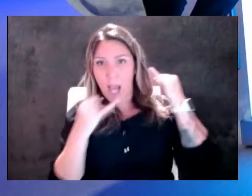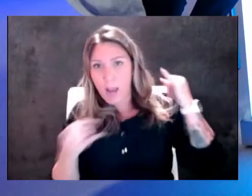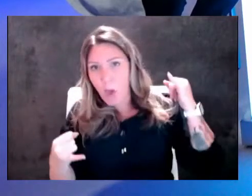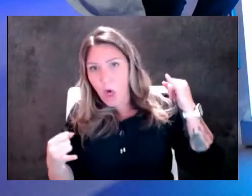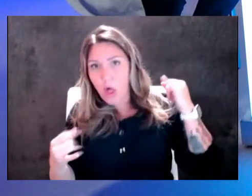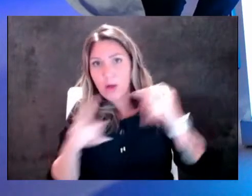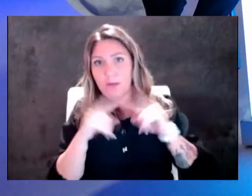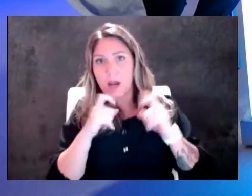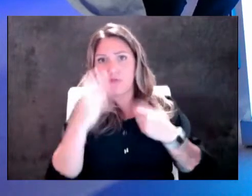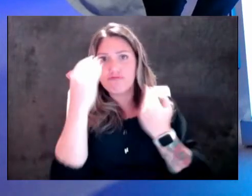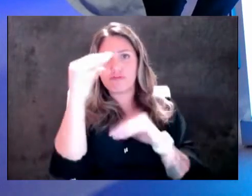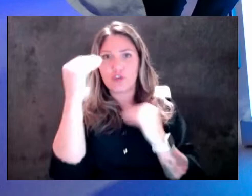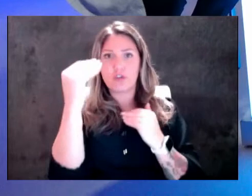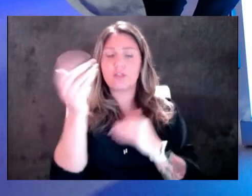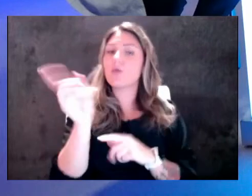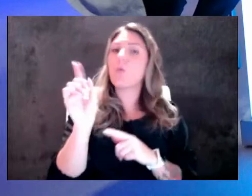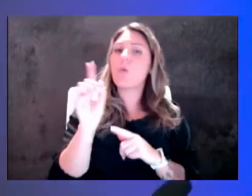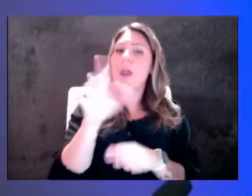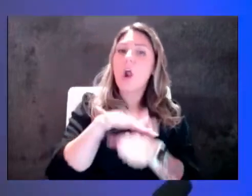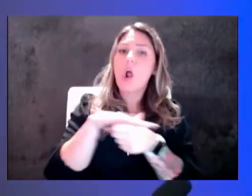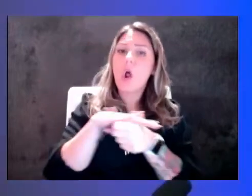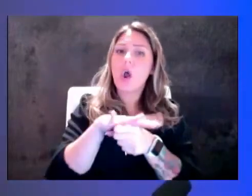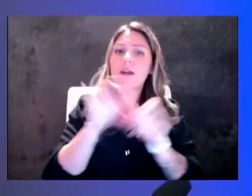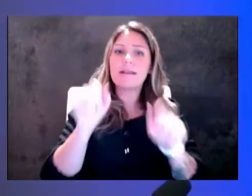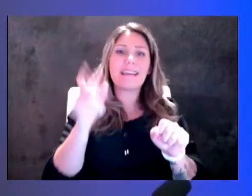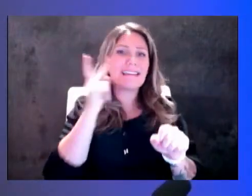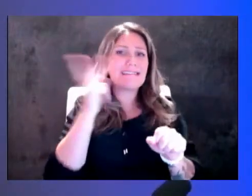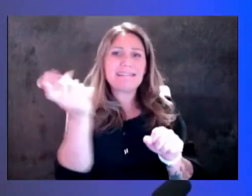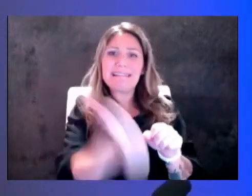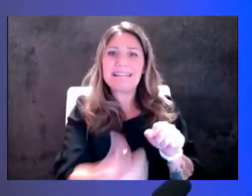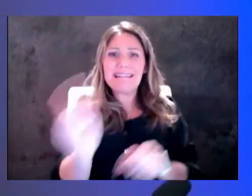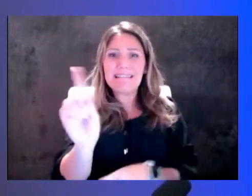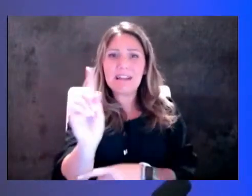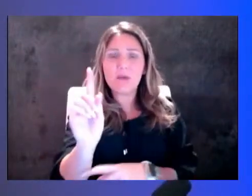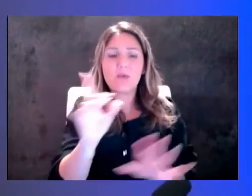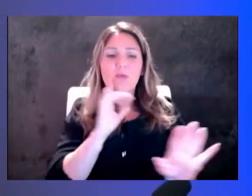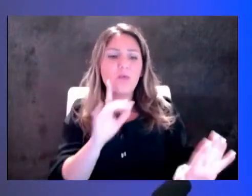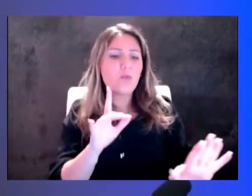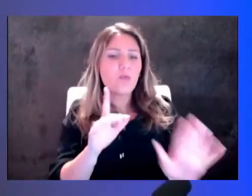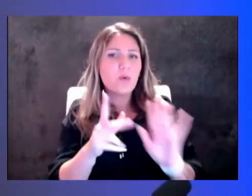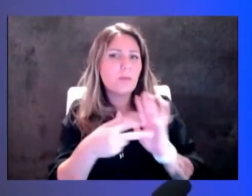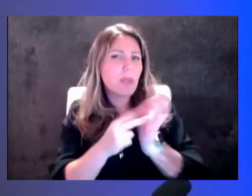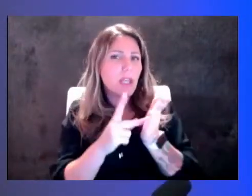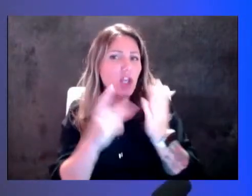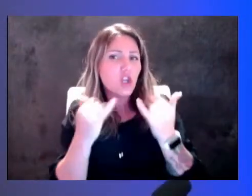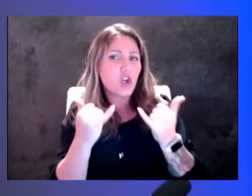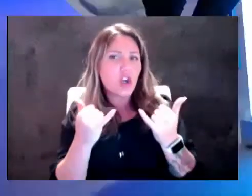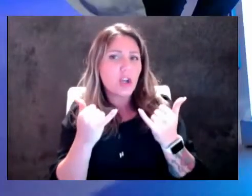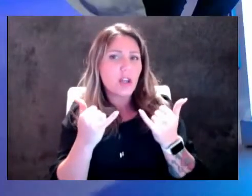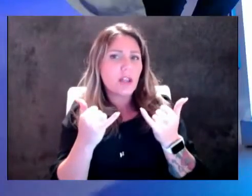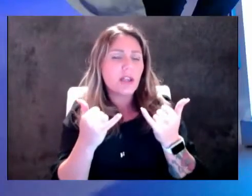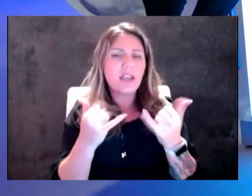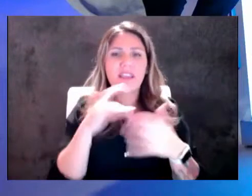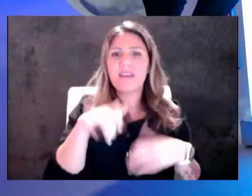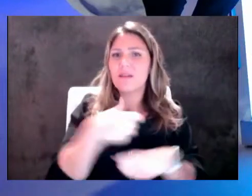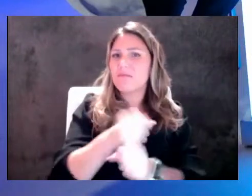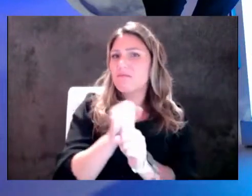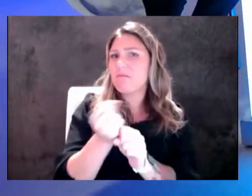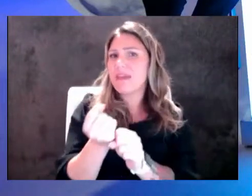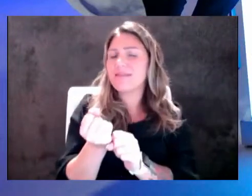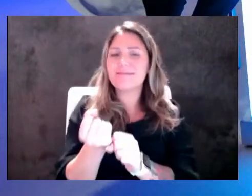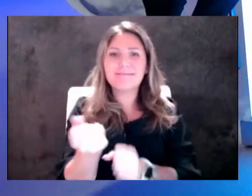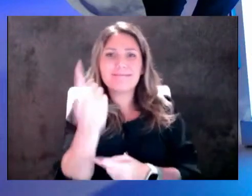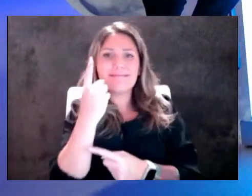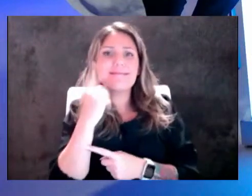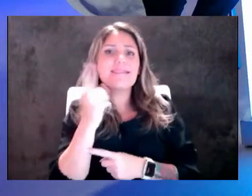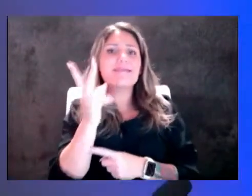right now of where patients are located. We can see them virtually anywhere. No, wait a minute. What do you mean currently right now? Because that just makes sense. Why shouldn't I not be able to see a patient wherever they are? Well,